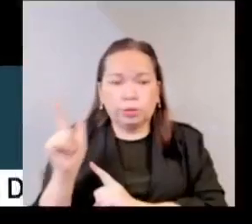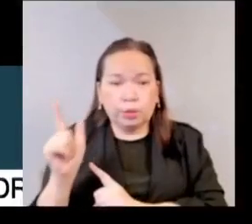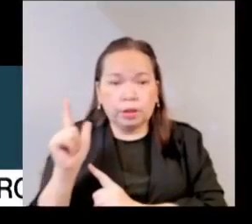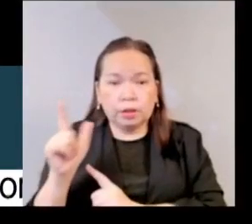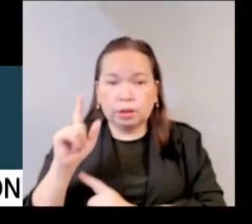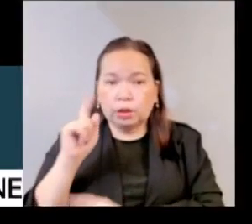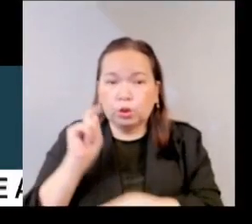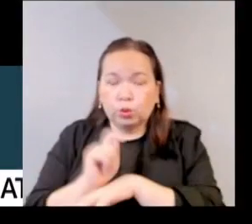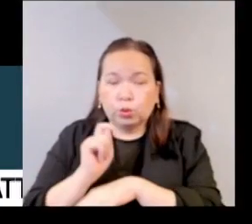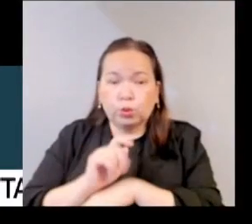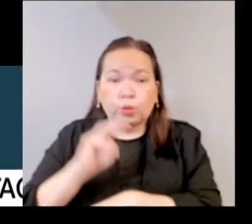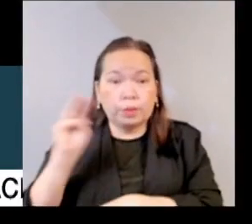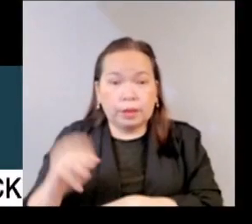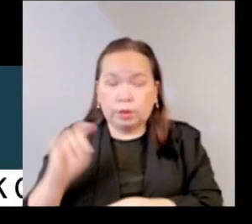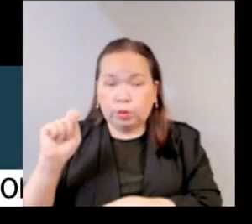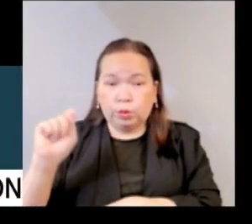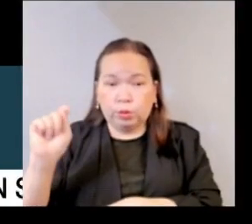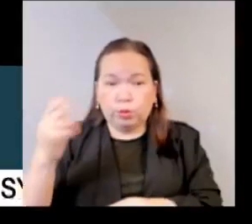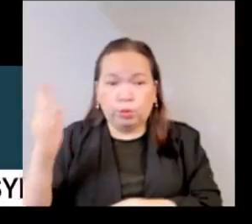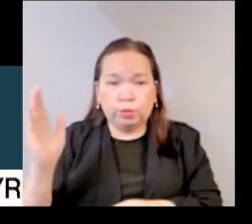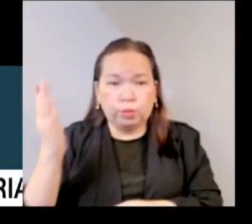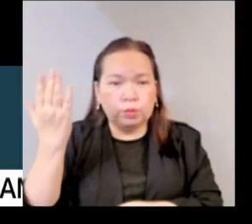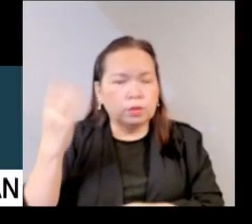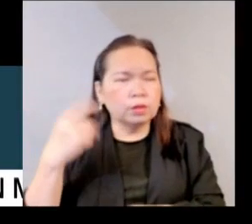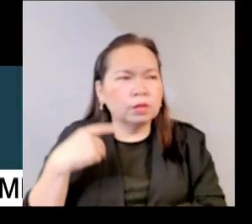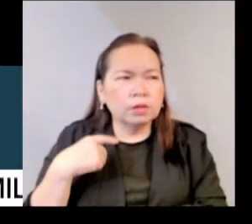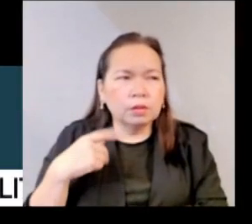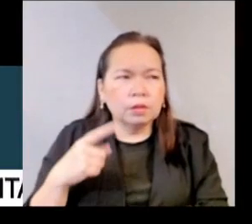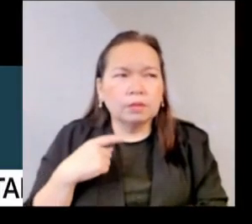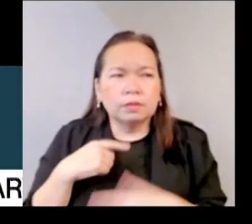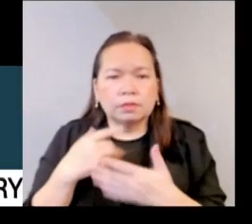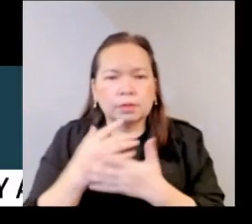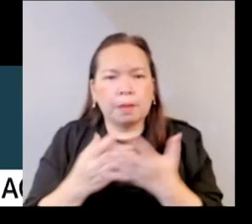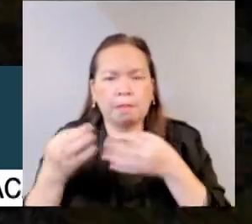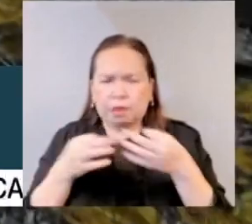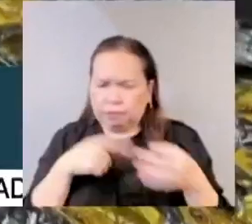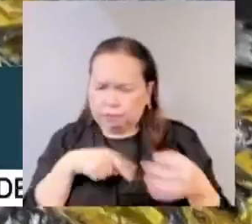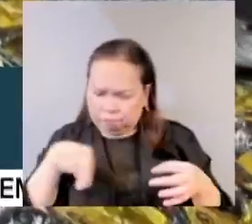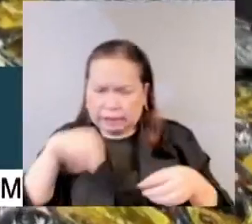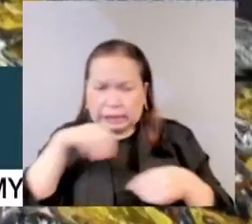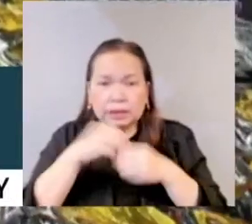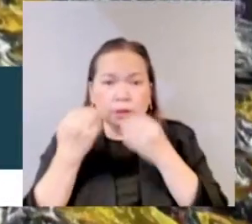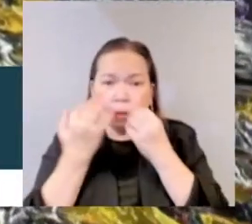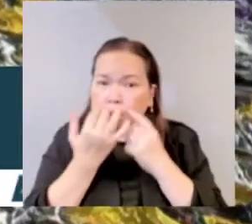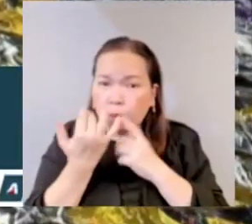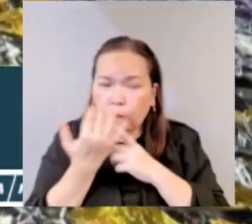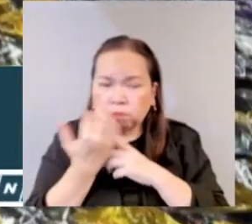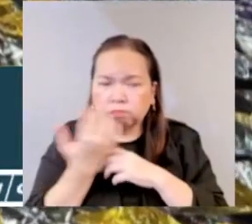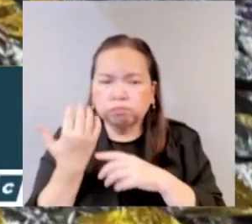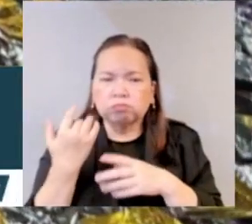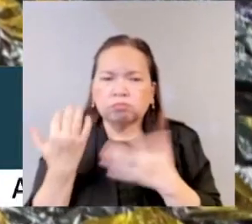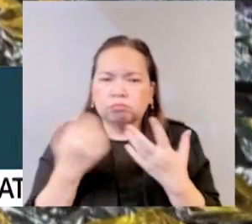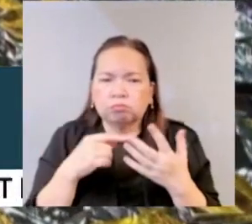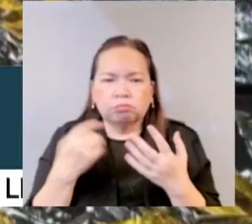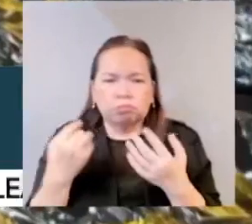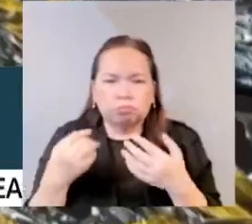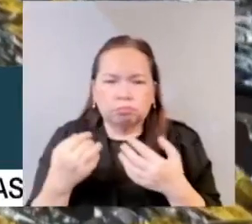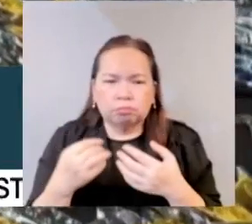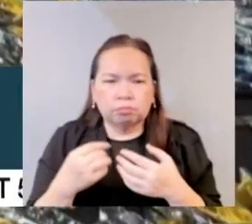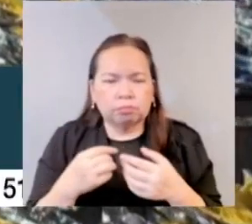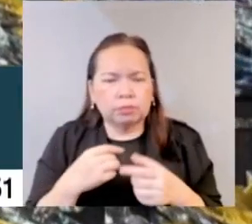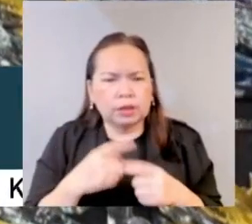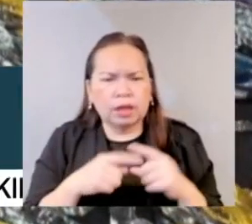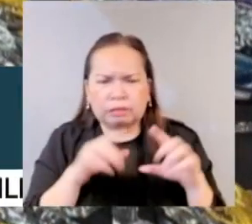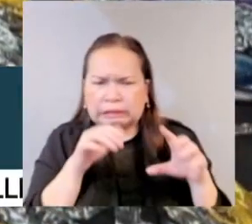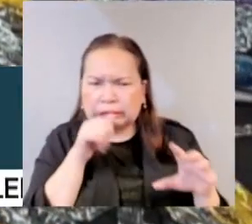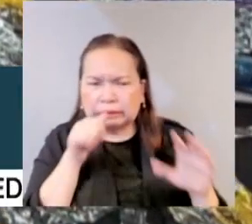and according to a report from PNP Drug Enforcement Group, the contraband weighs more than 300,000 grams, amounting to more